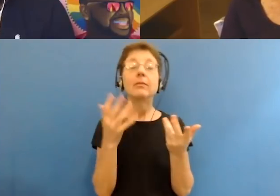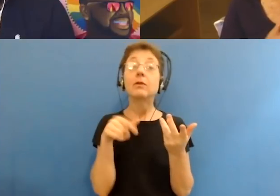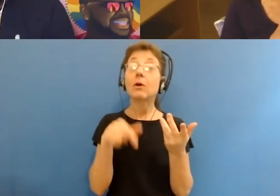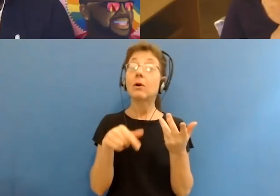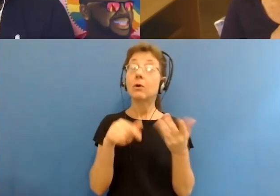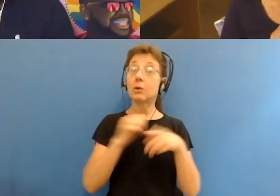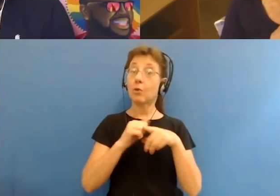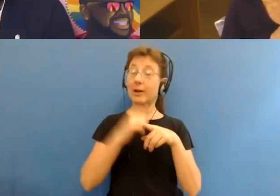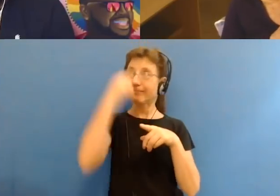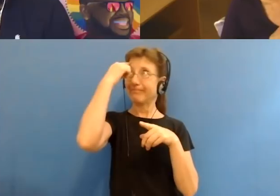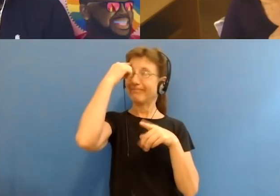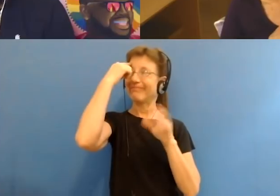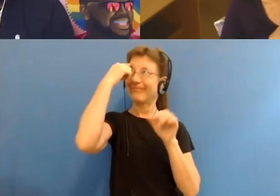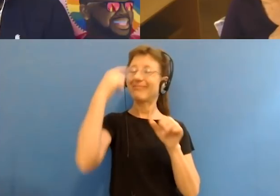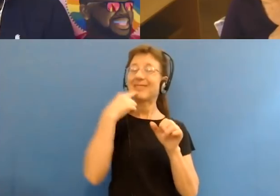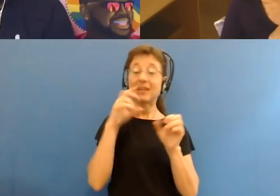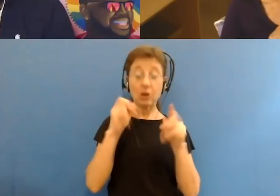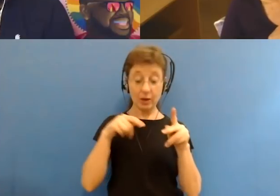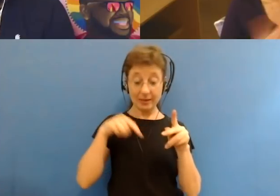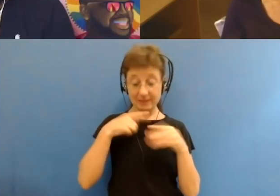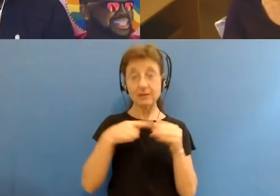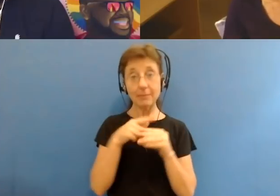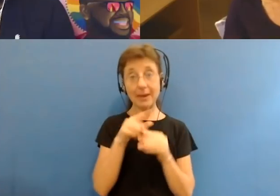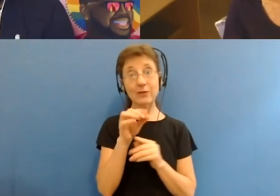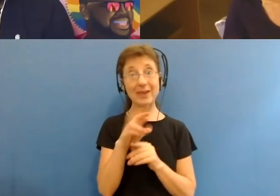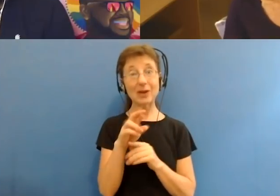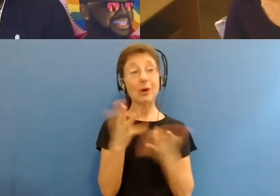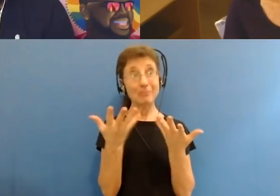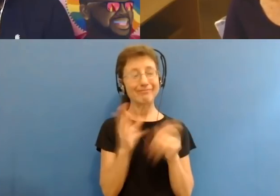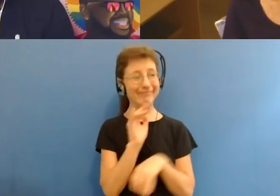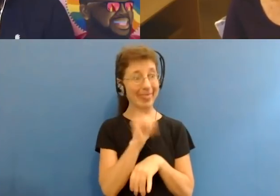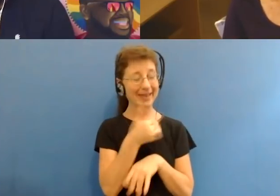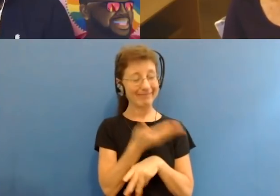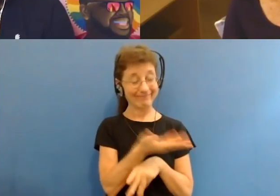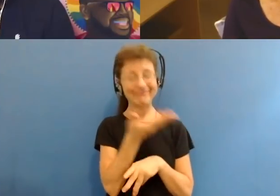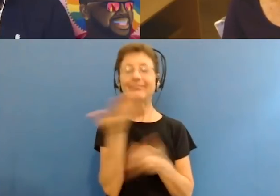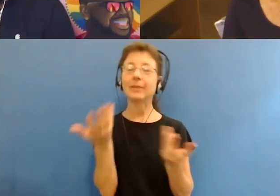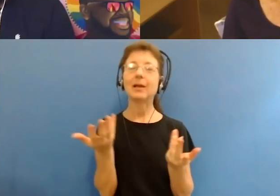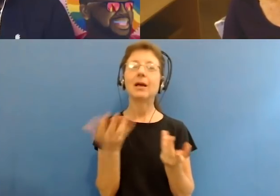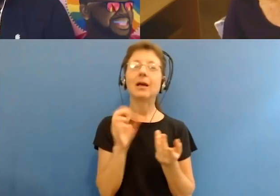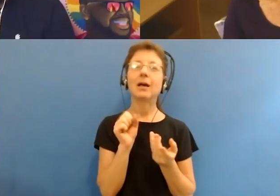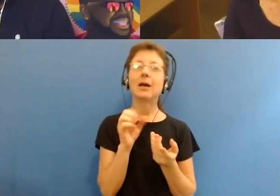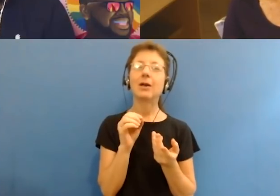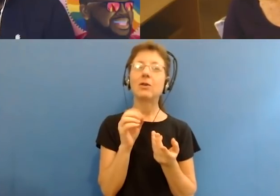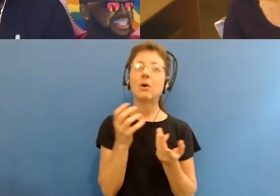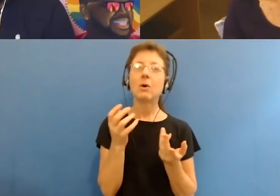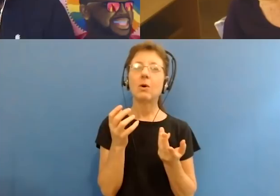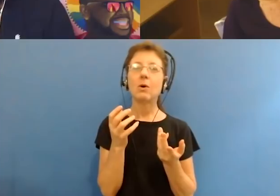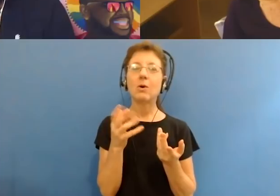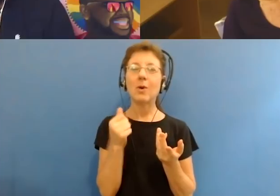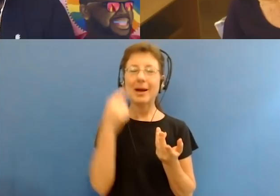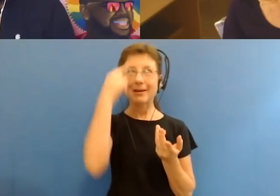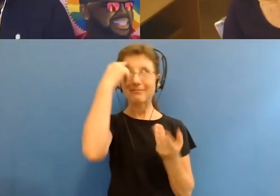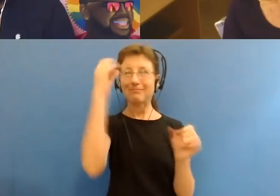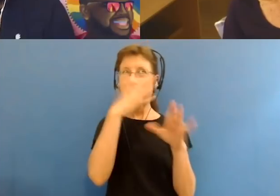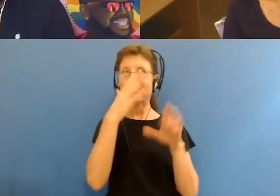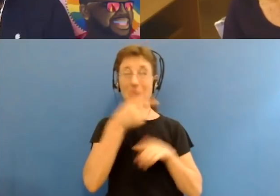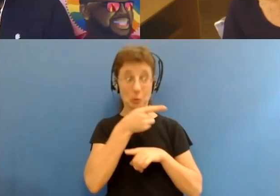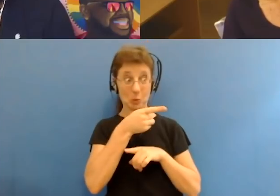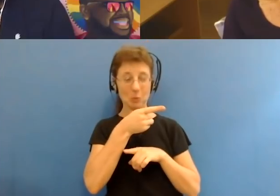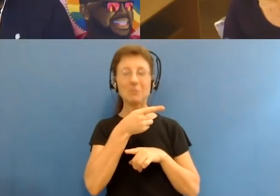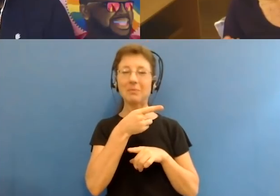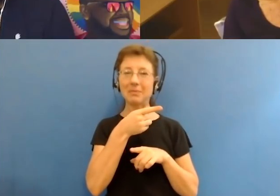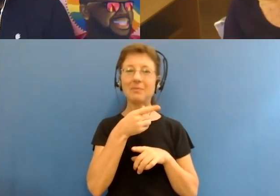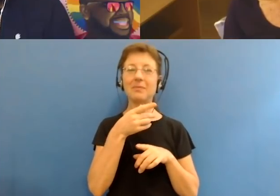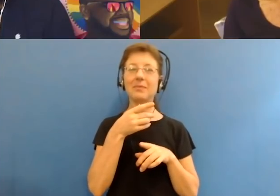came to mind, I said, okay, this is all about fear. So here we are, you know? Mm-hmm. So I brought you to mind, and